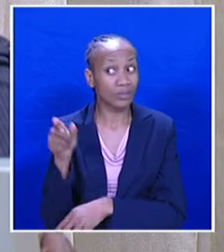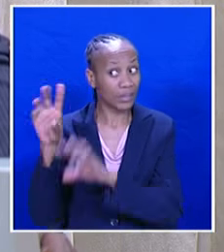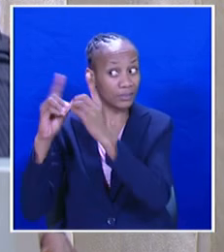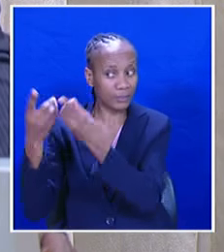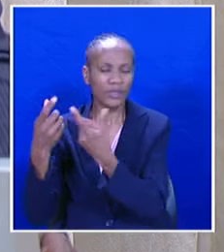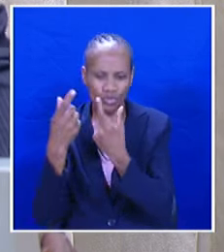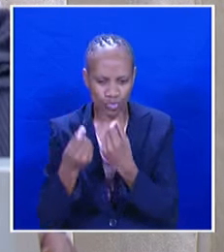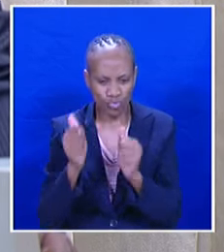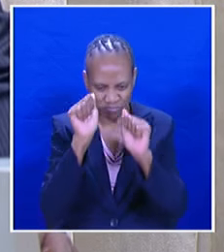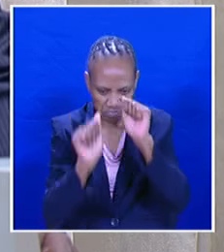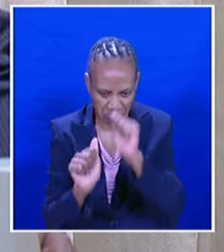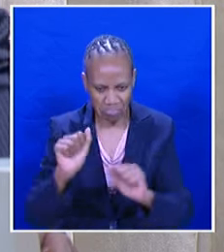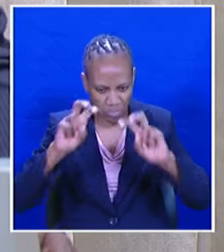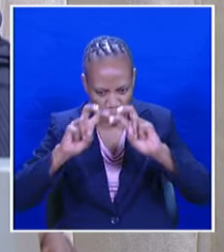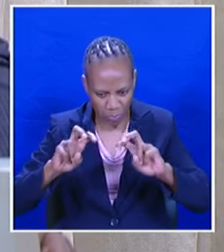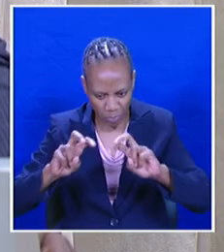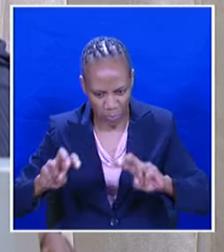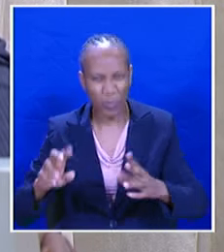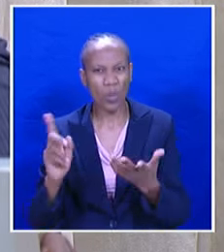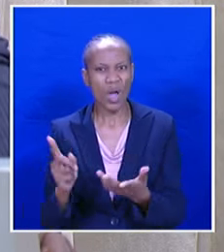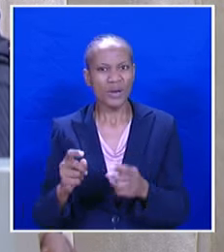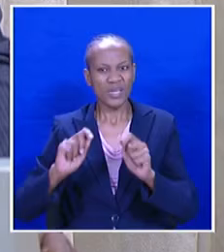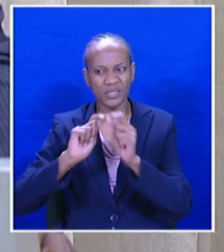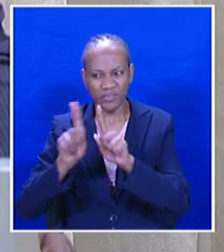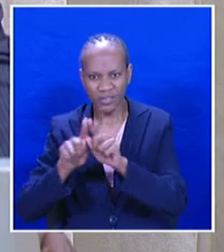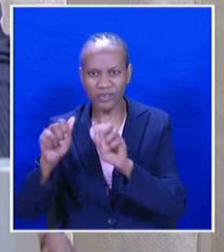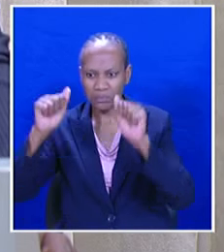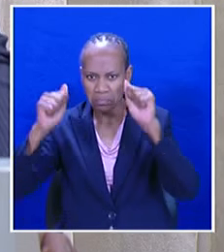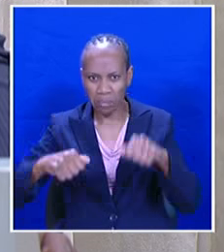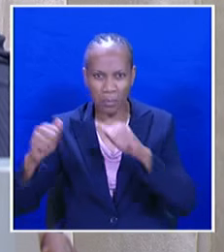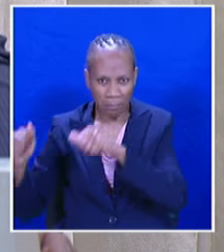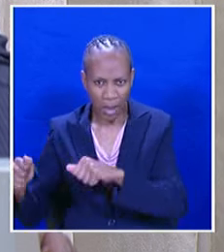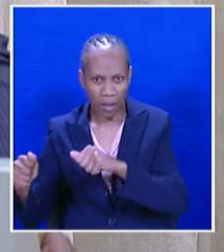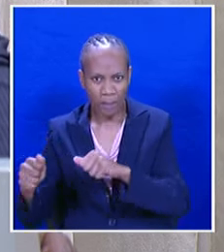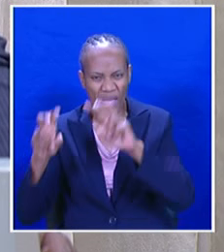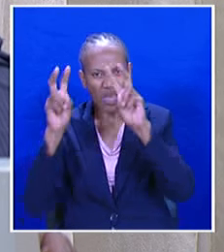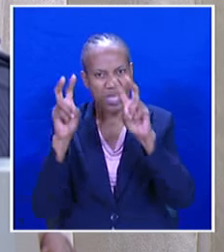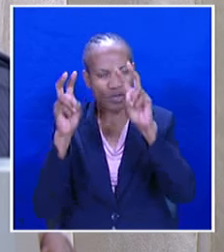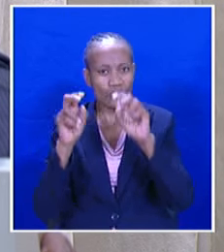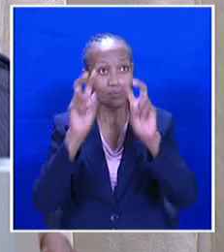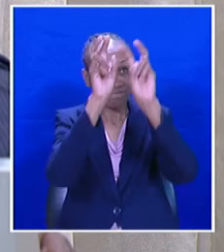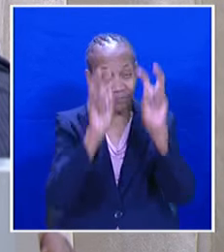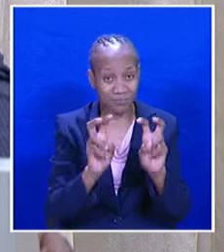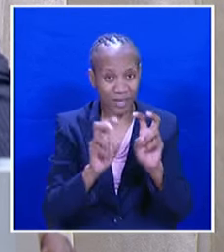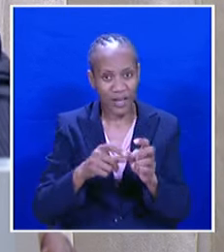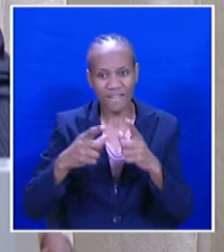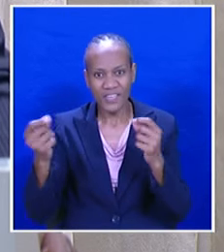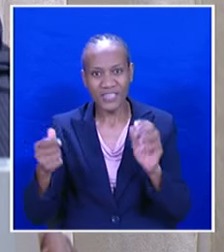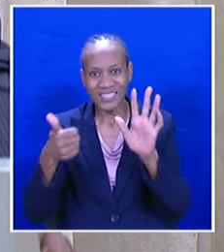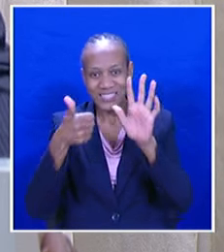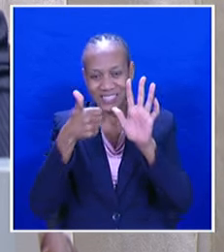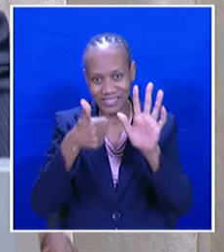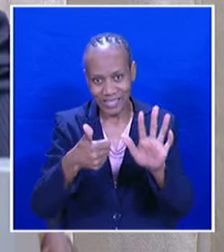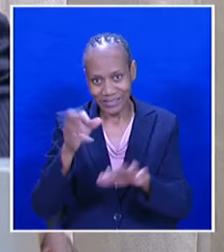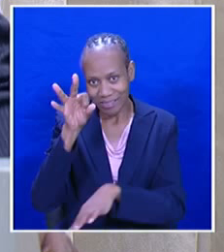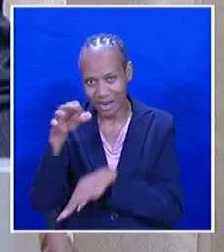all bilateral agreements on energy which have been signed with 63 countries.